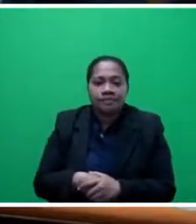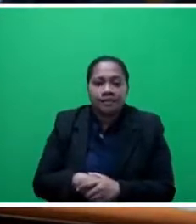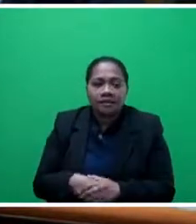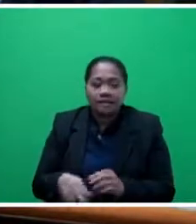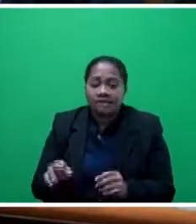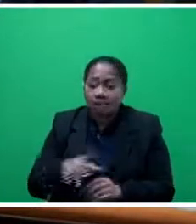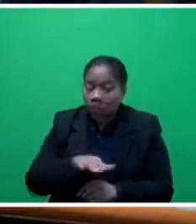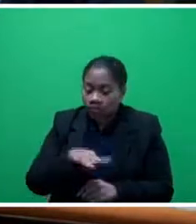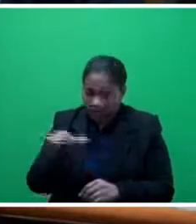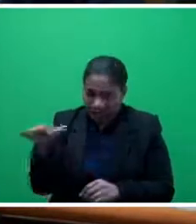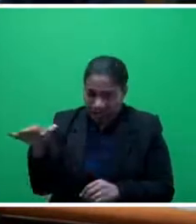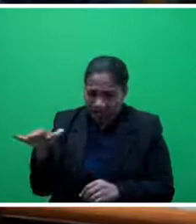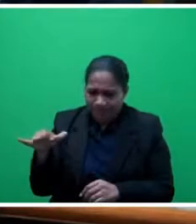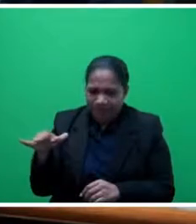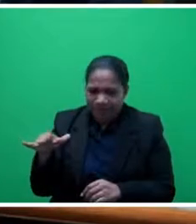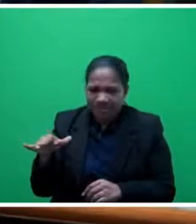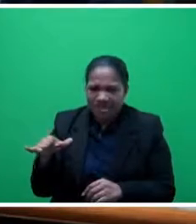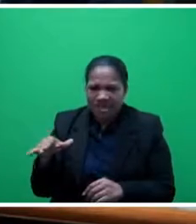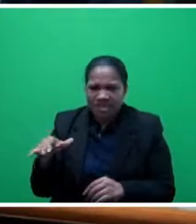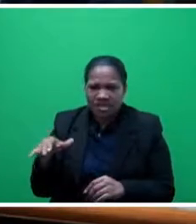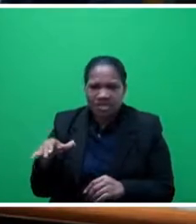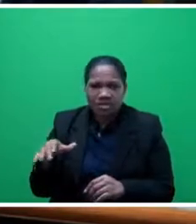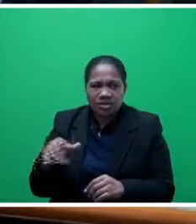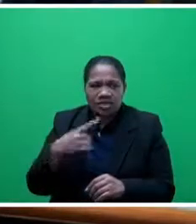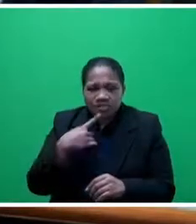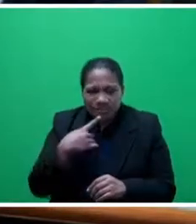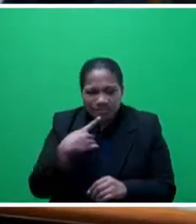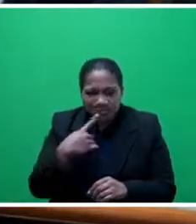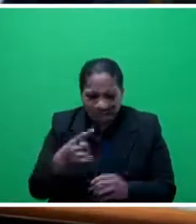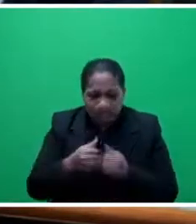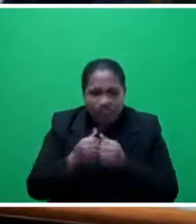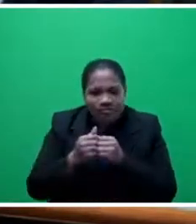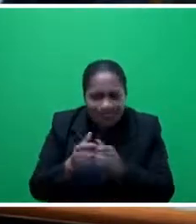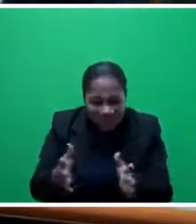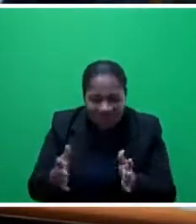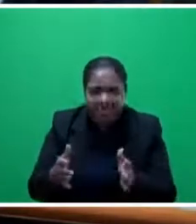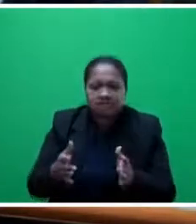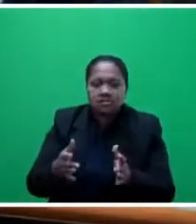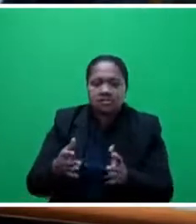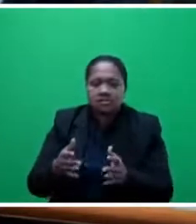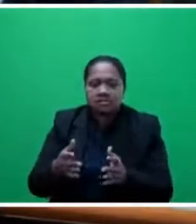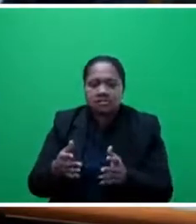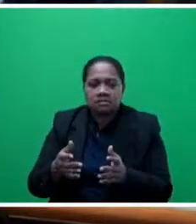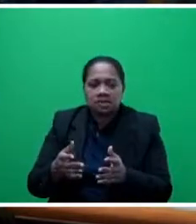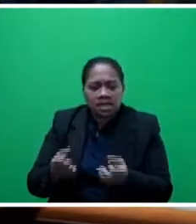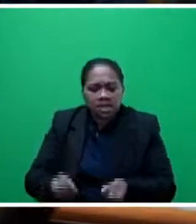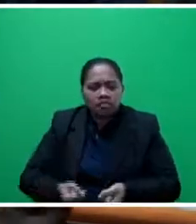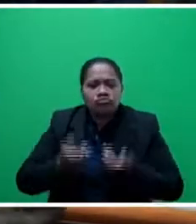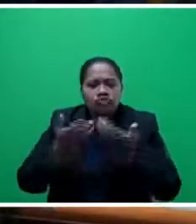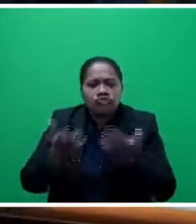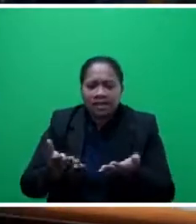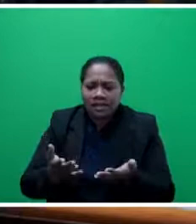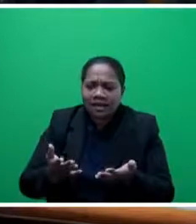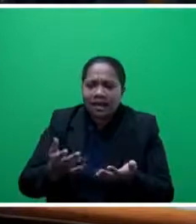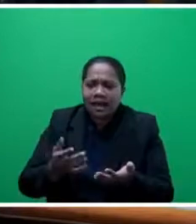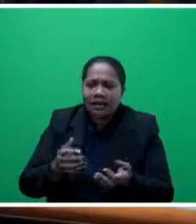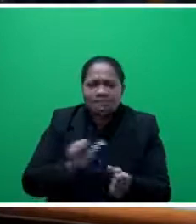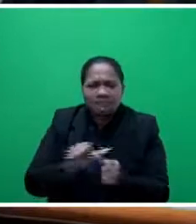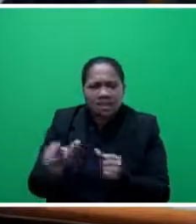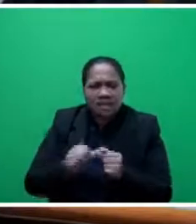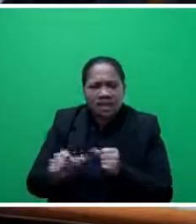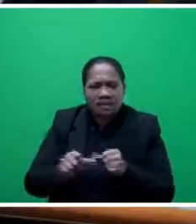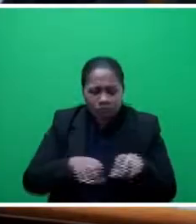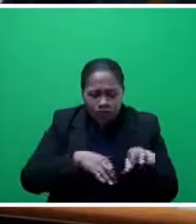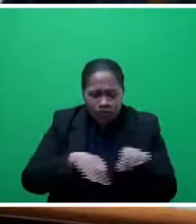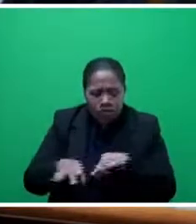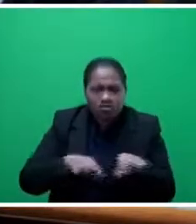call the shots, to bite the bullet, and provide a much better framework for